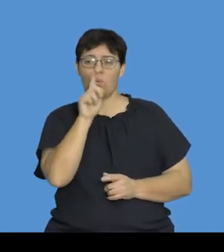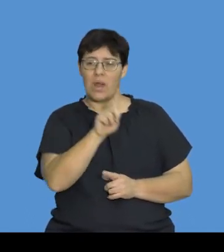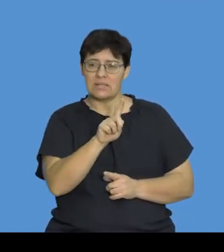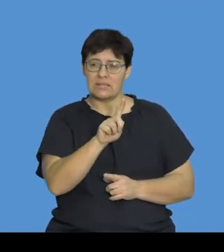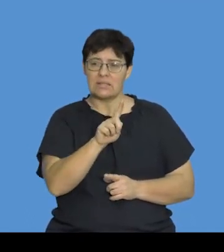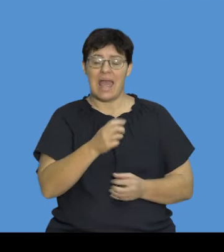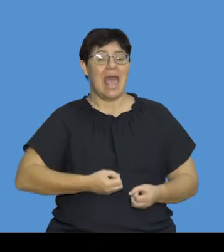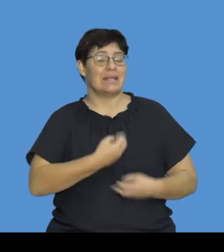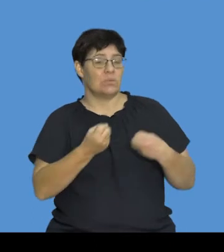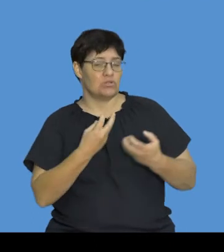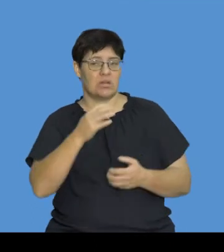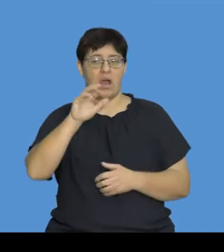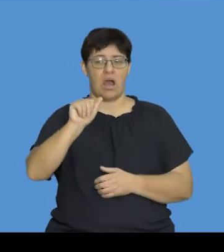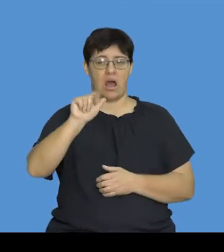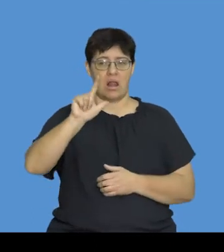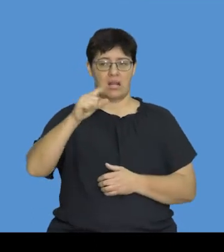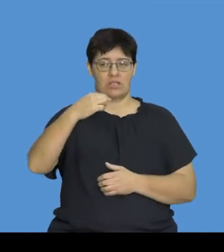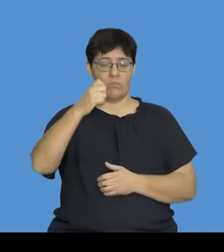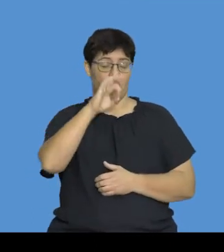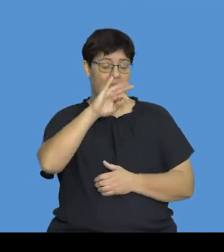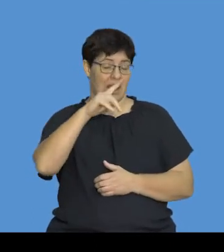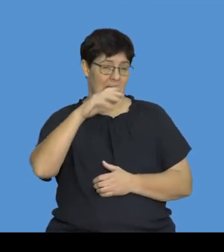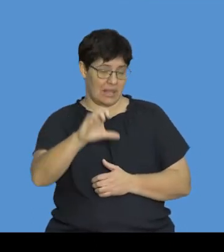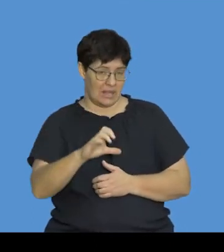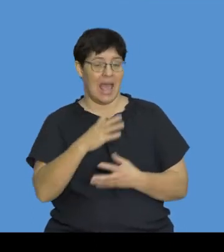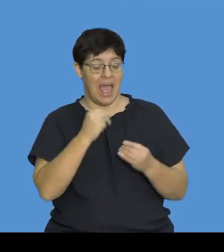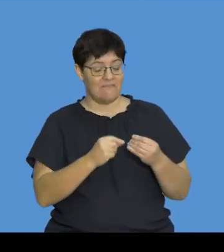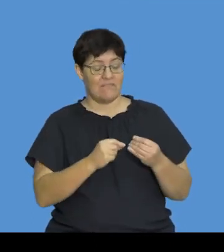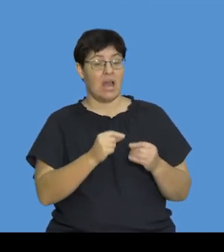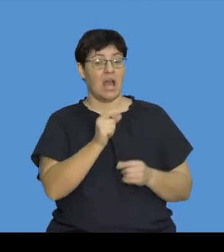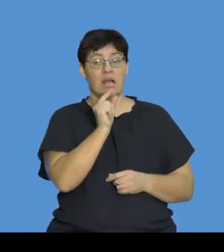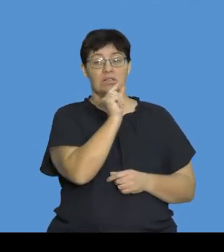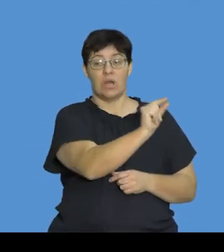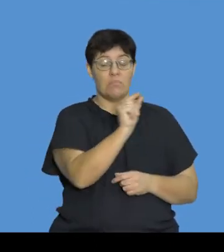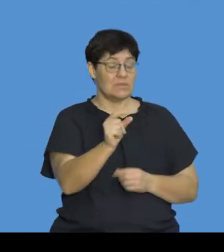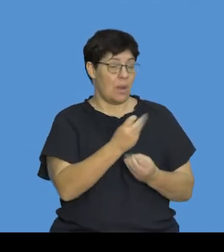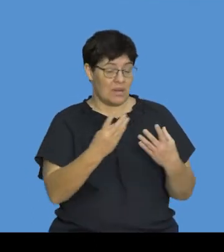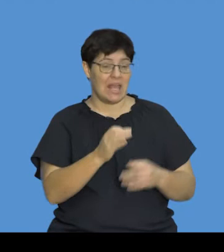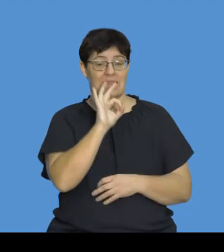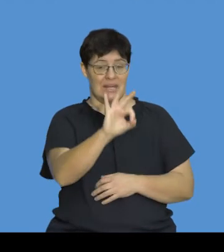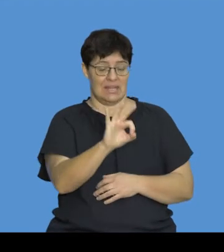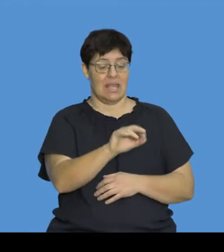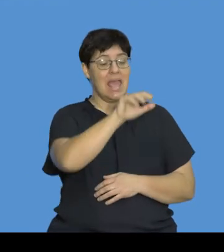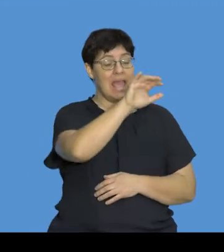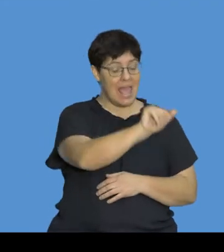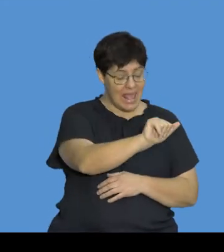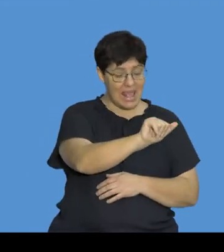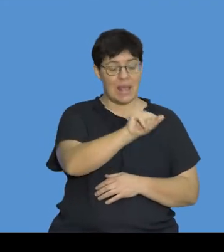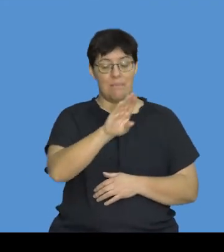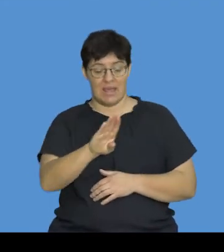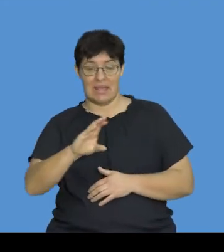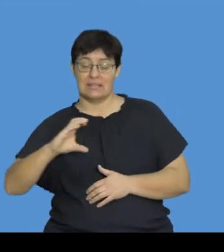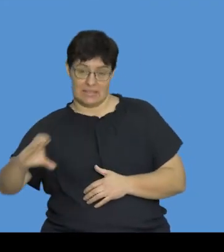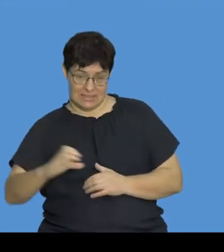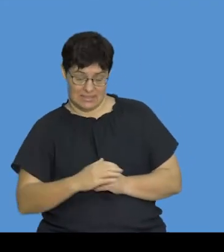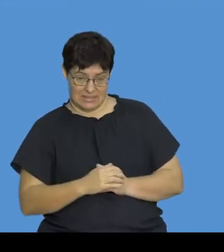expression that consists of three terms, right? So this has three terms. Why? Because of the tri there. You know that a